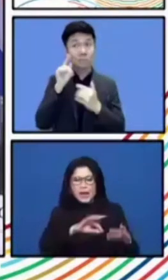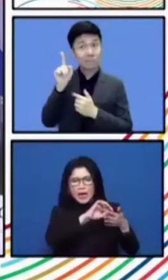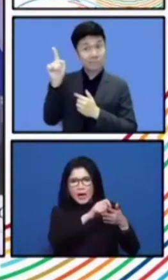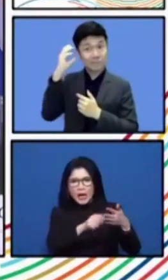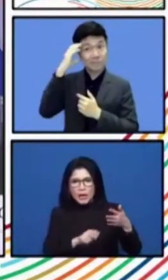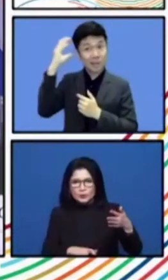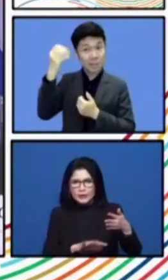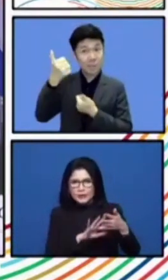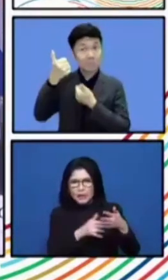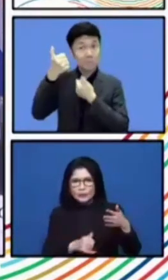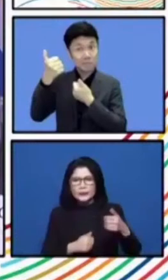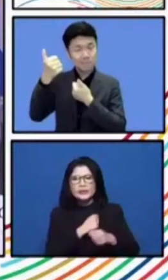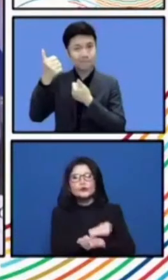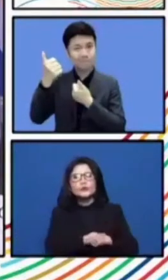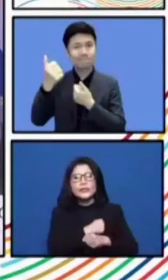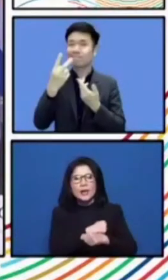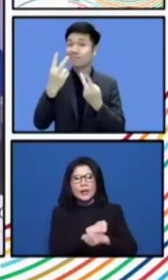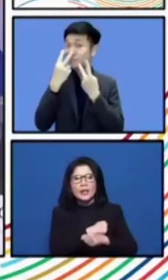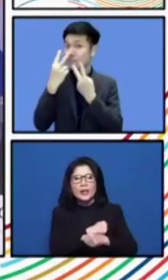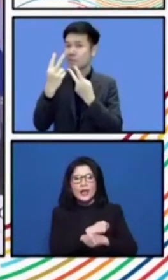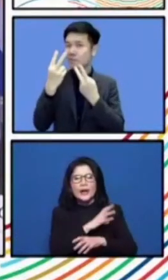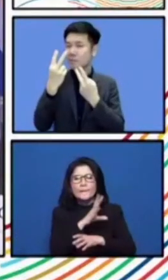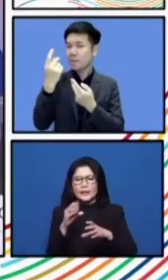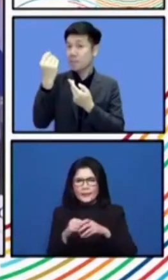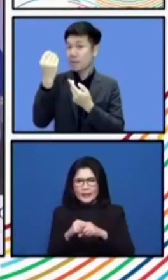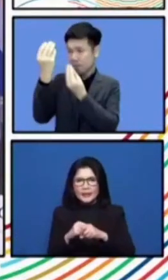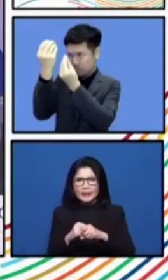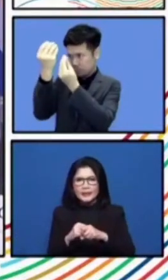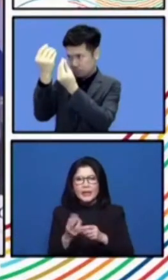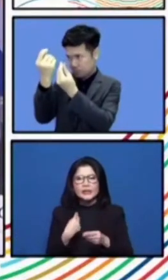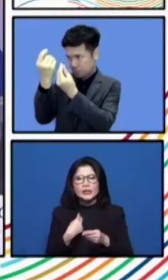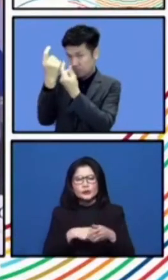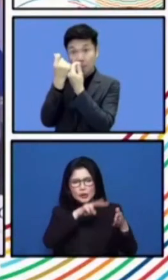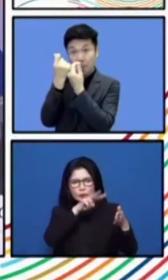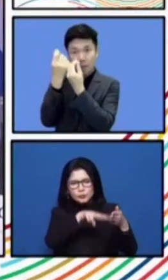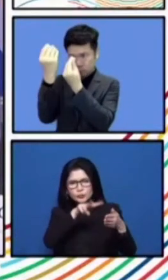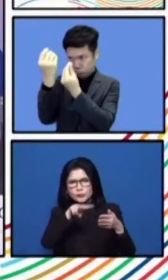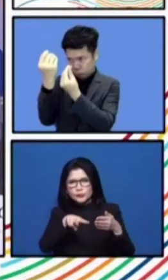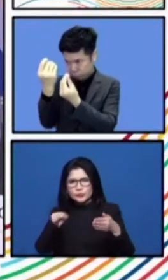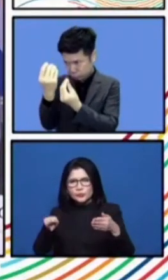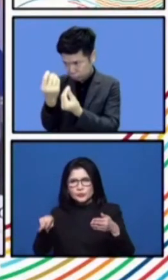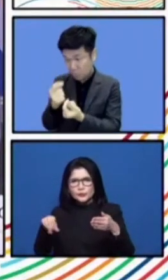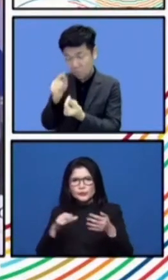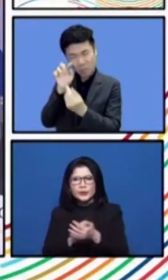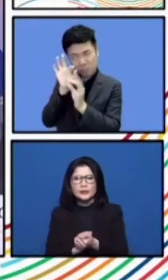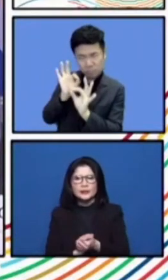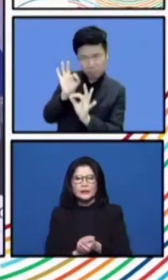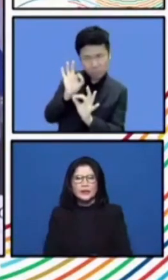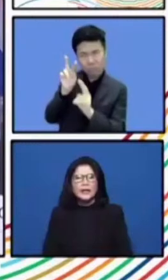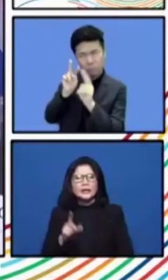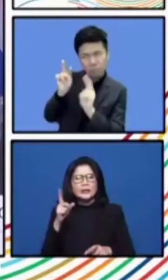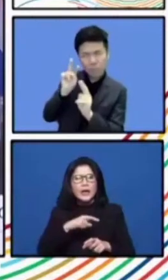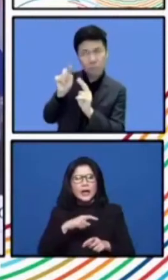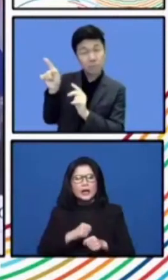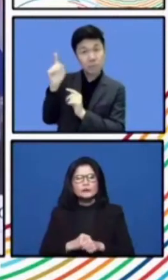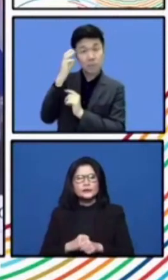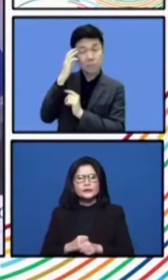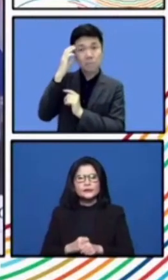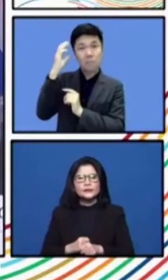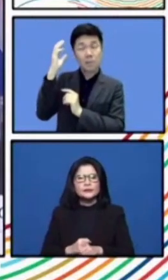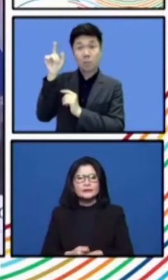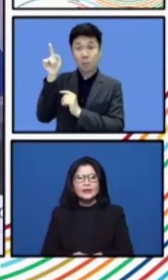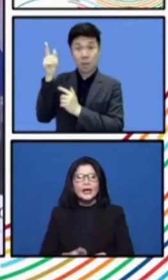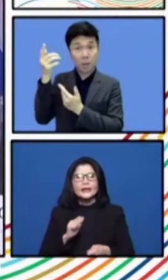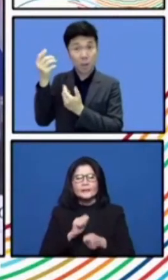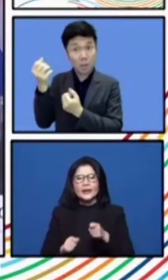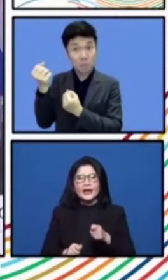involved also in the expenditure tracking budget scorecard and other budget assessment tools to develop